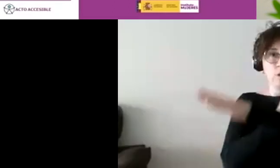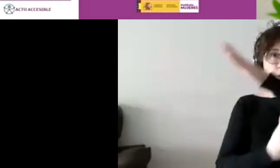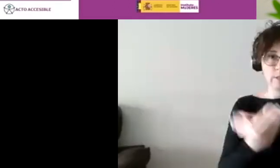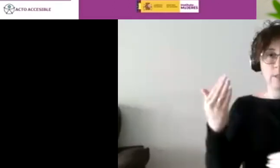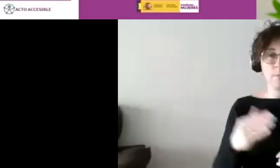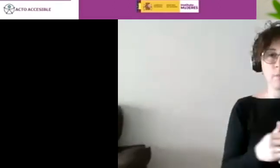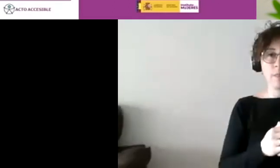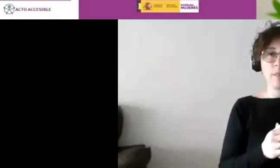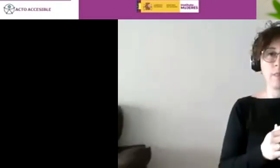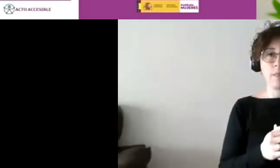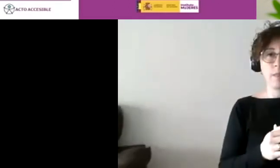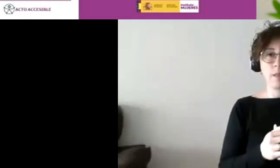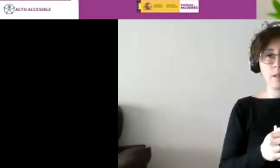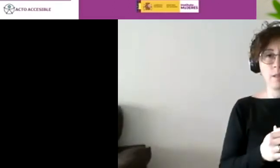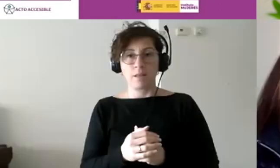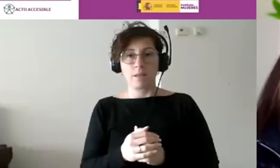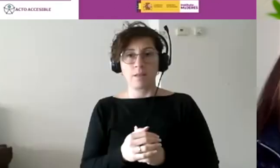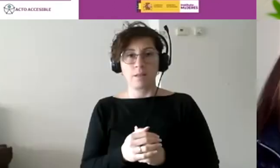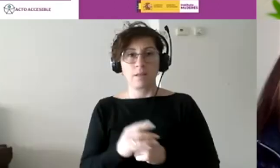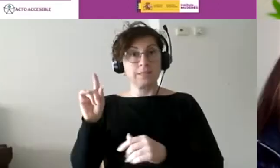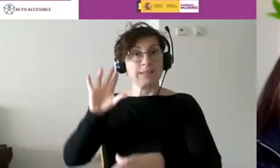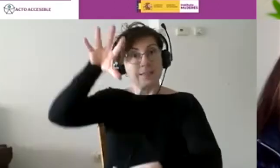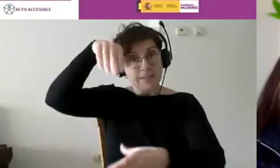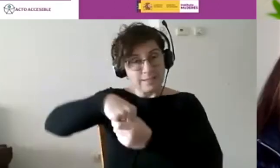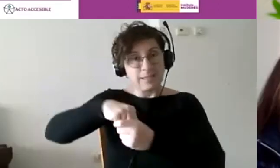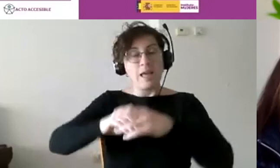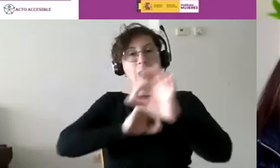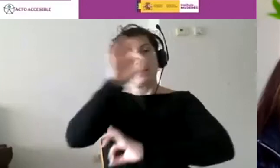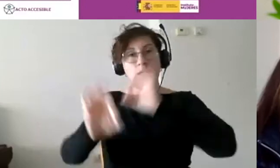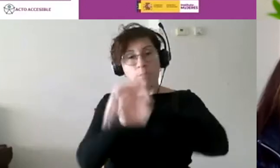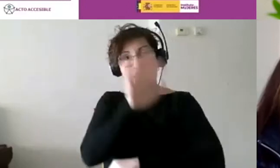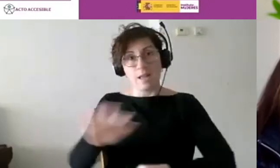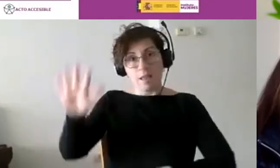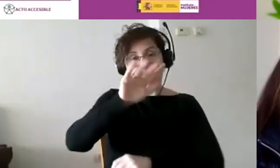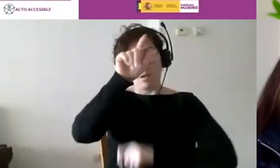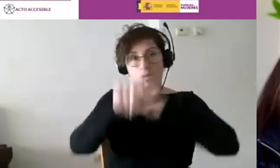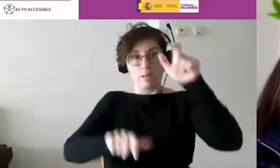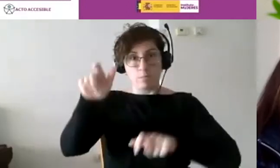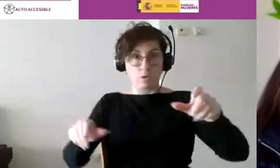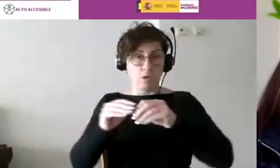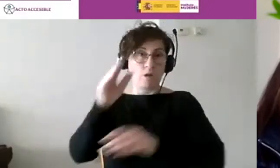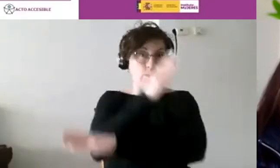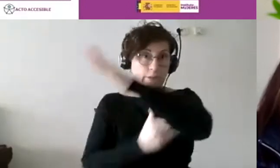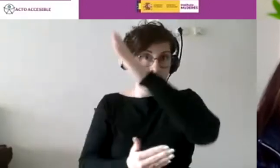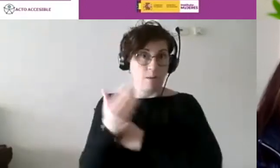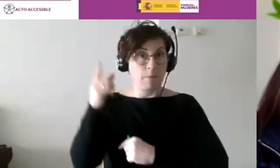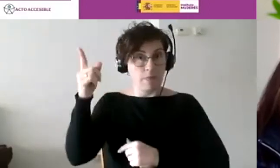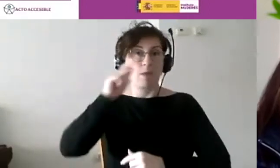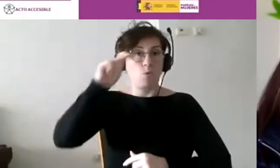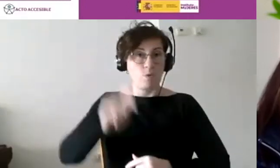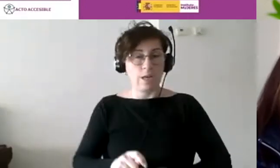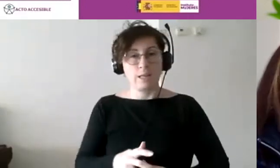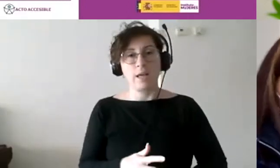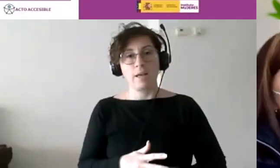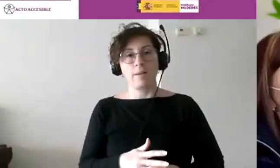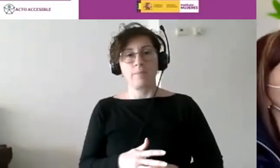the National Assembly of People with Disabilities in Ukraine. The name is LUAMI East.